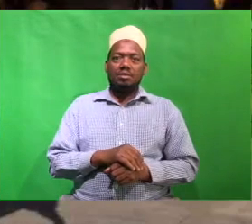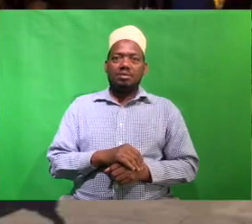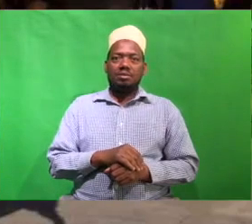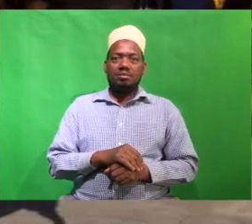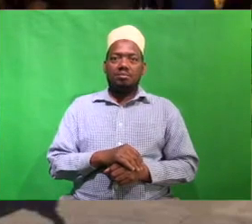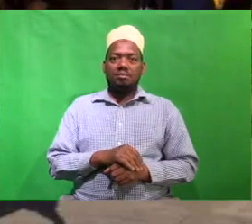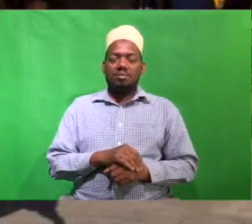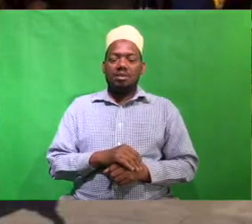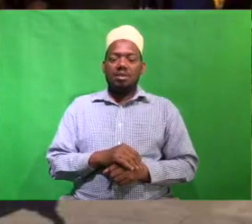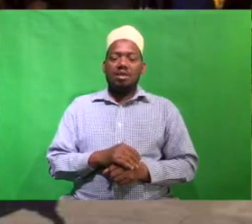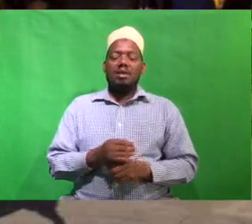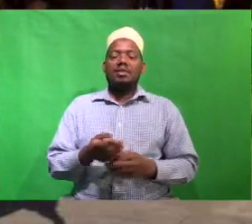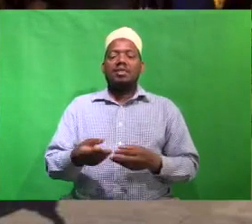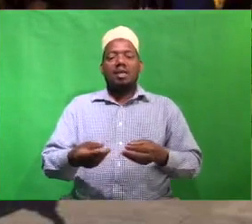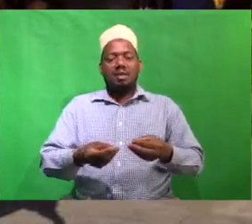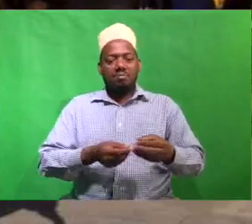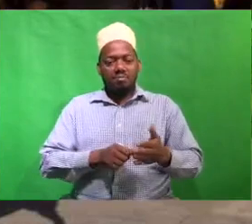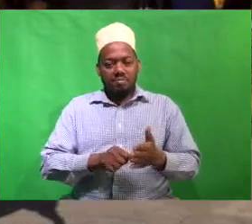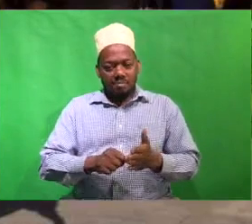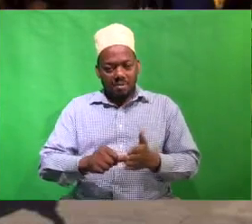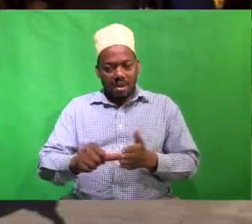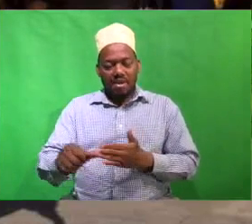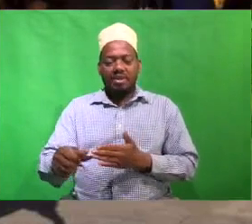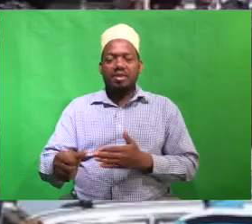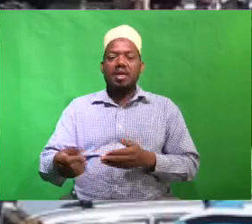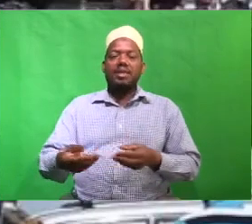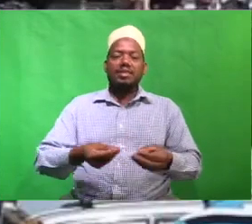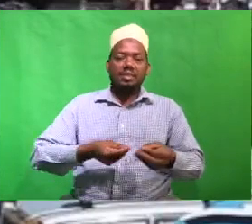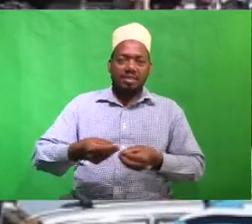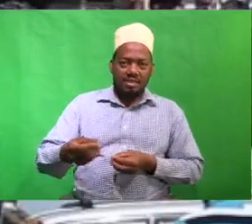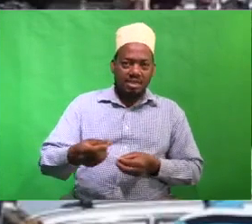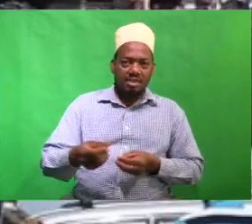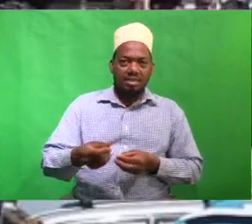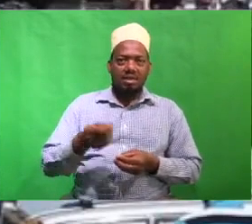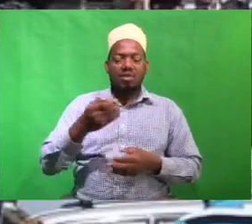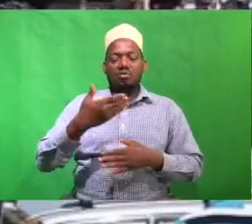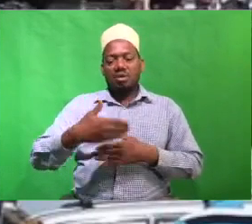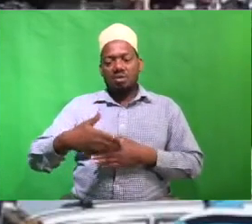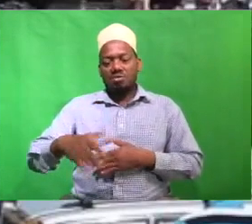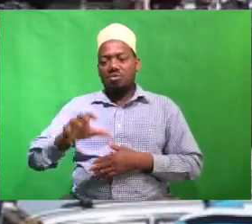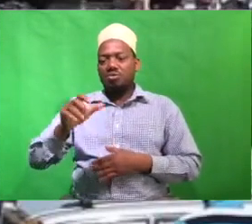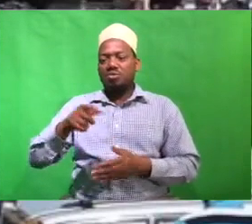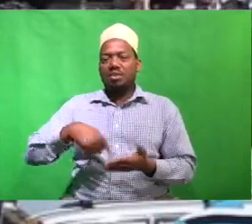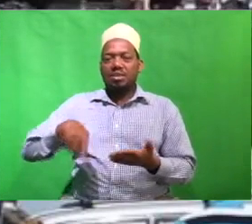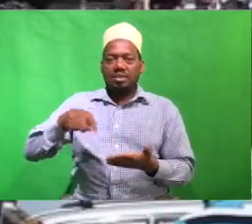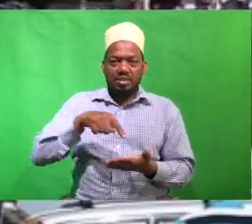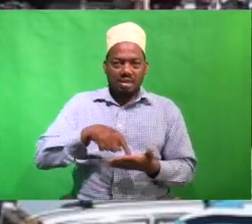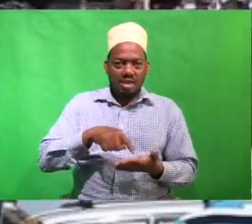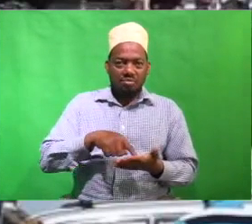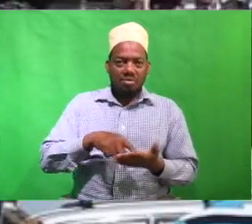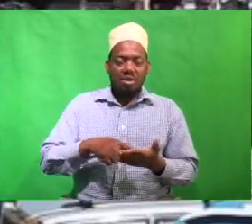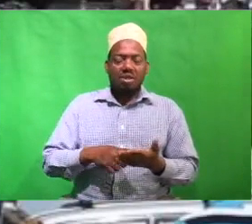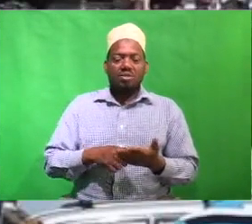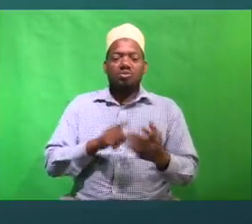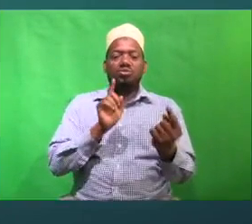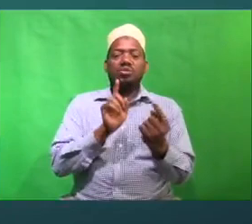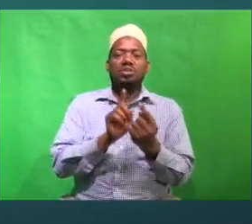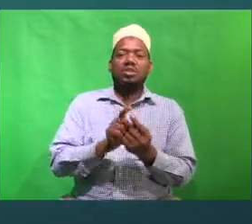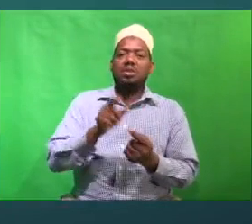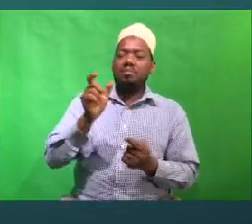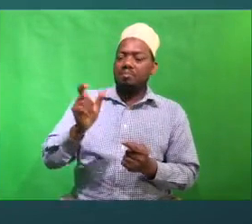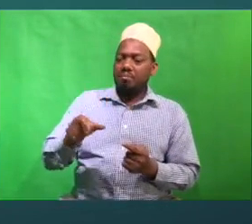process of buying and selling goods involved in the town or involved to the